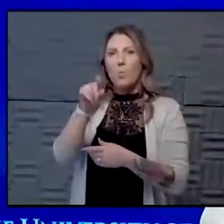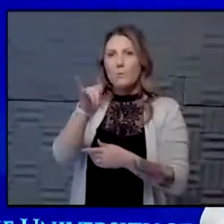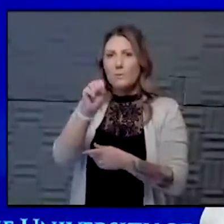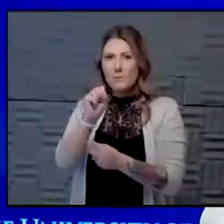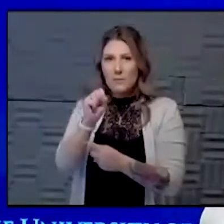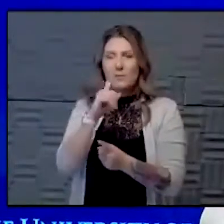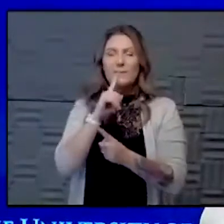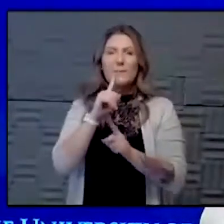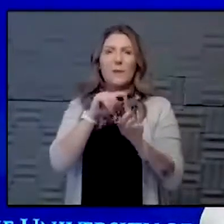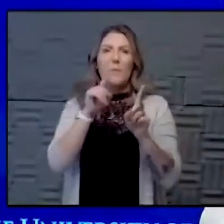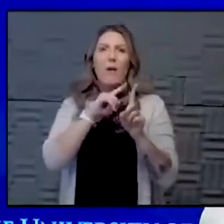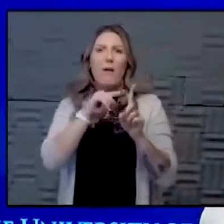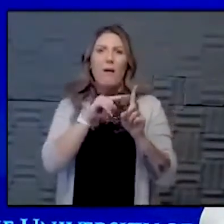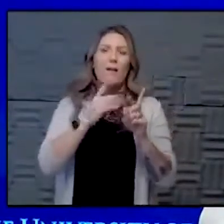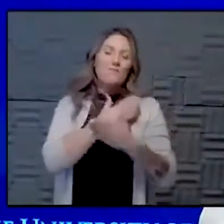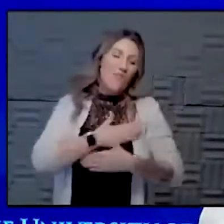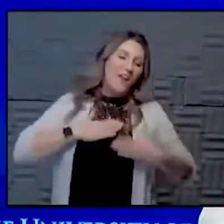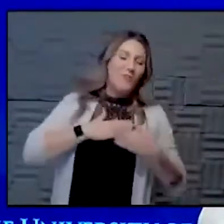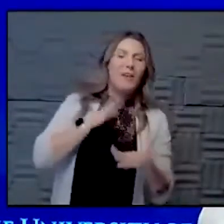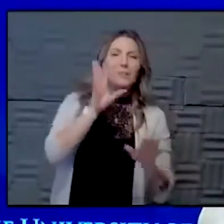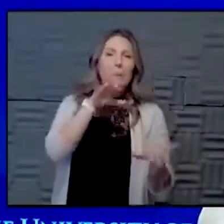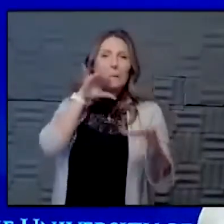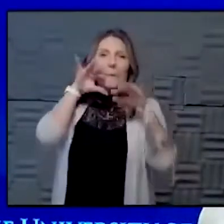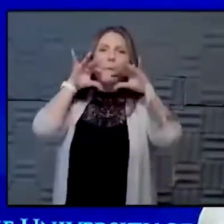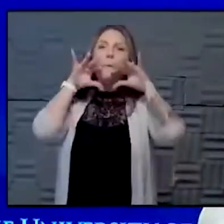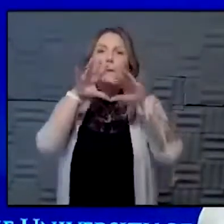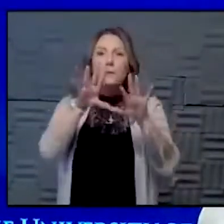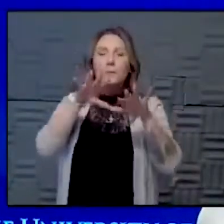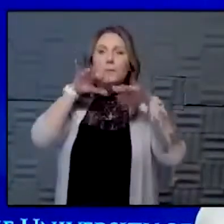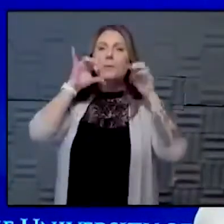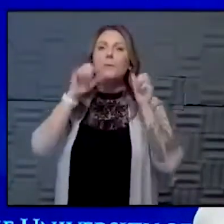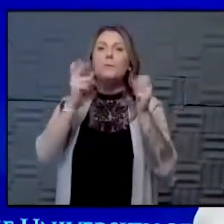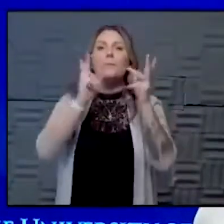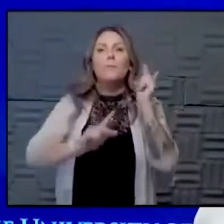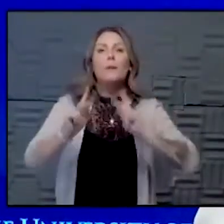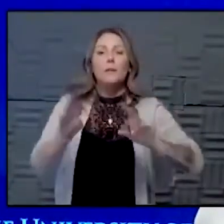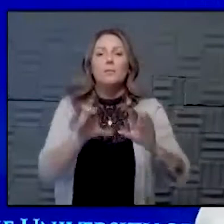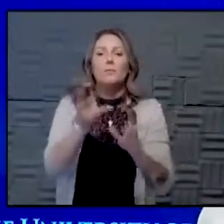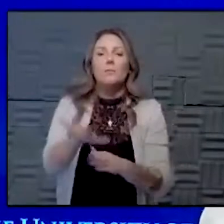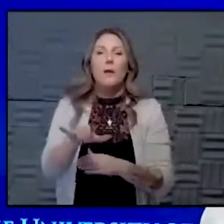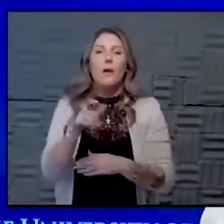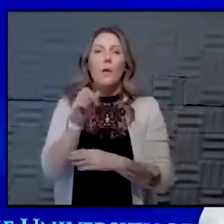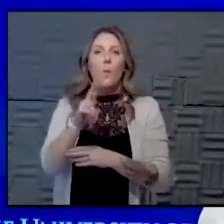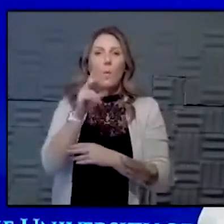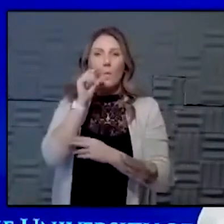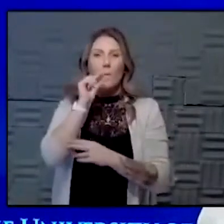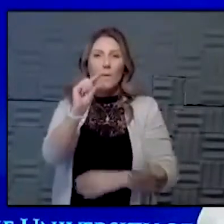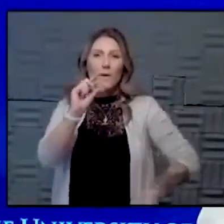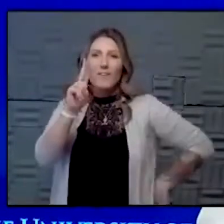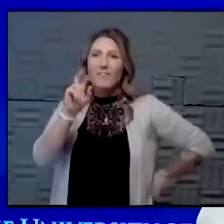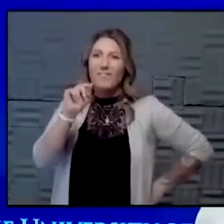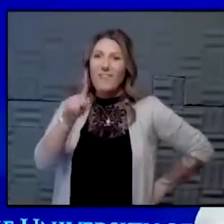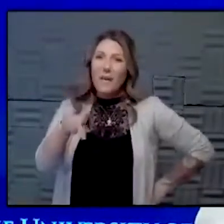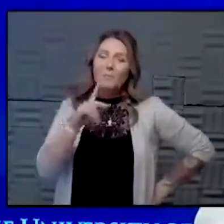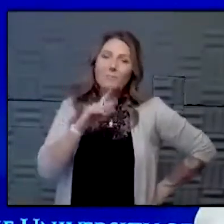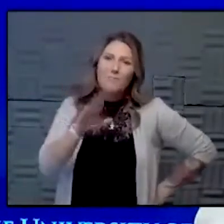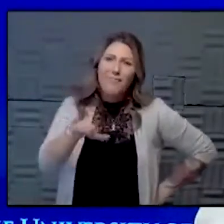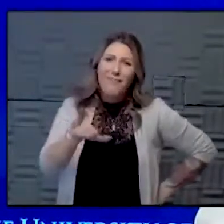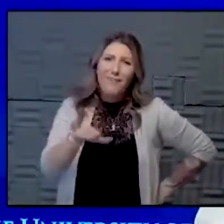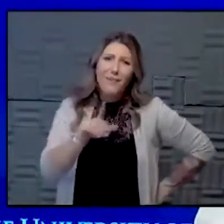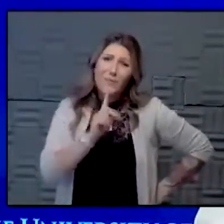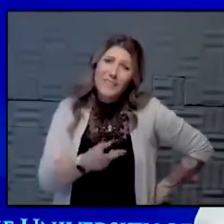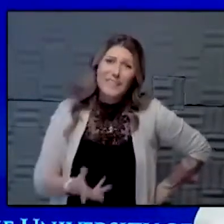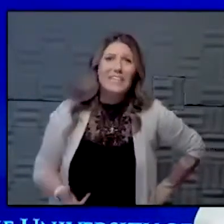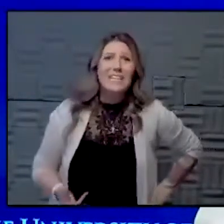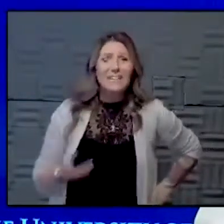around inhaling it on a recreational purpose, yeah, I know a lot of people do that, or they vape it, and I'm just here to say, guys, really?